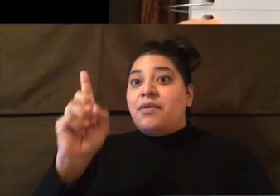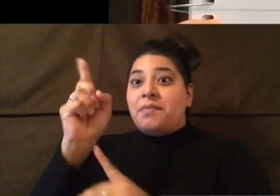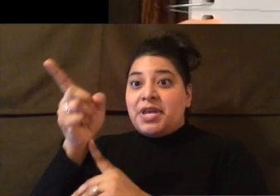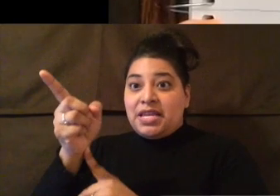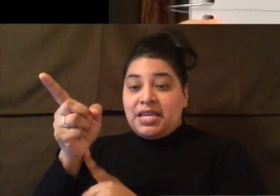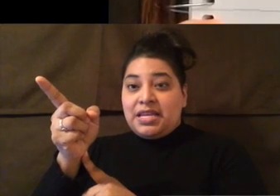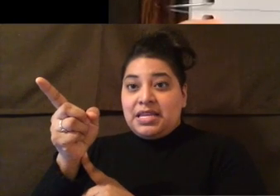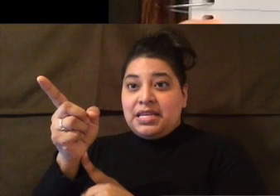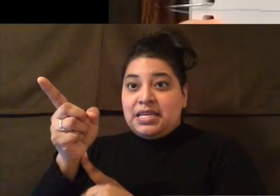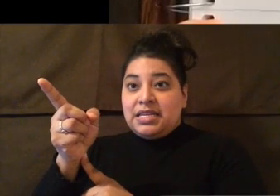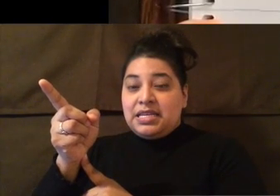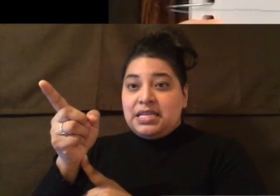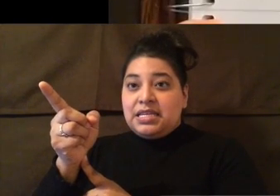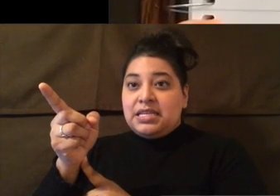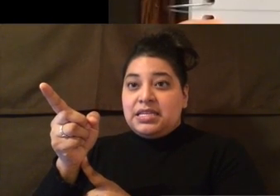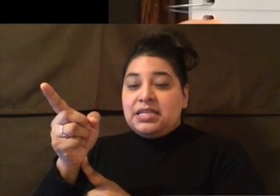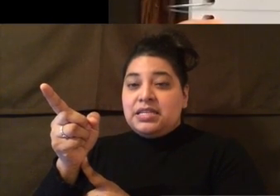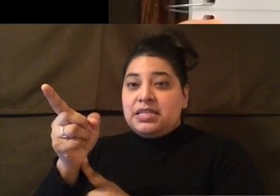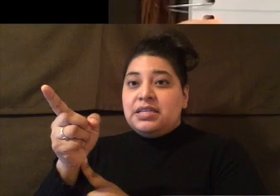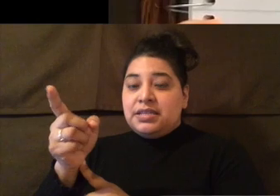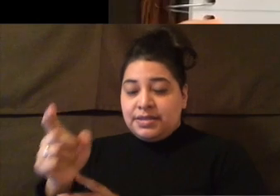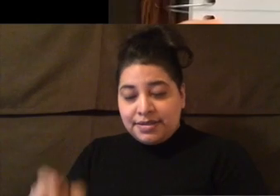and 57